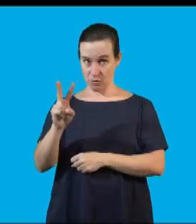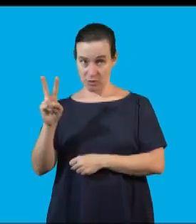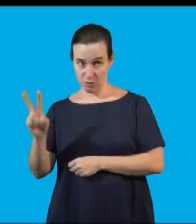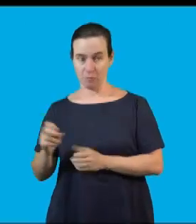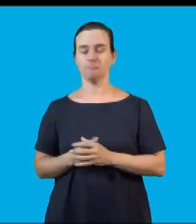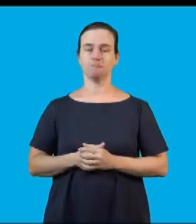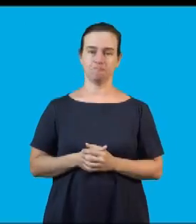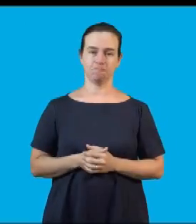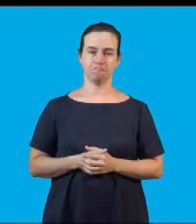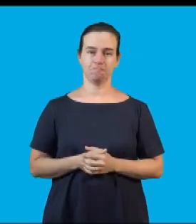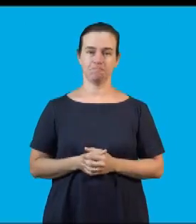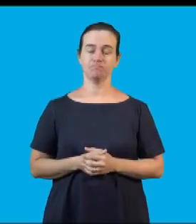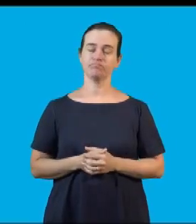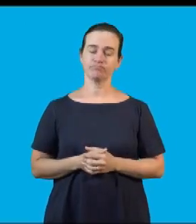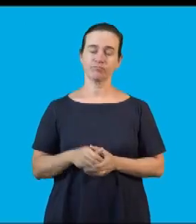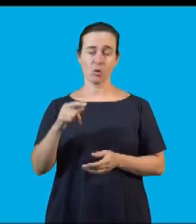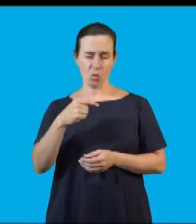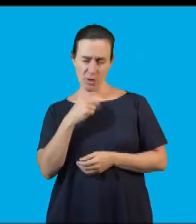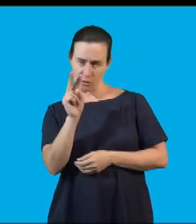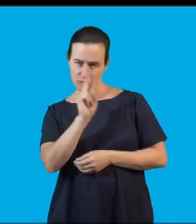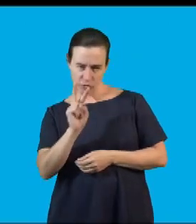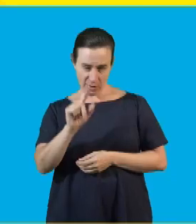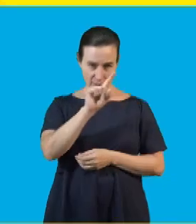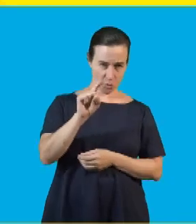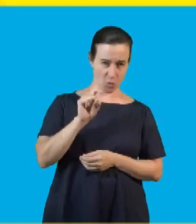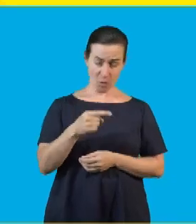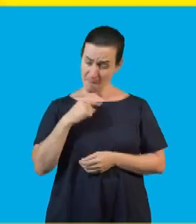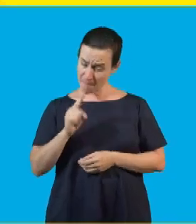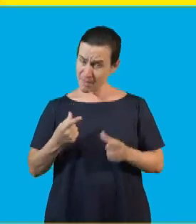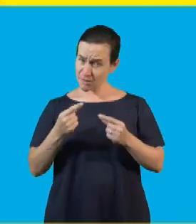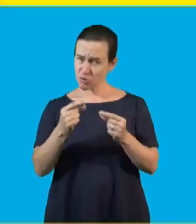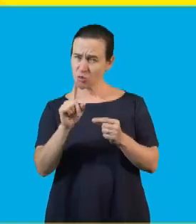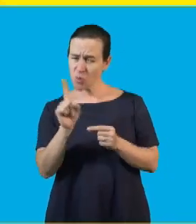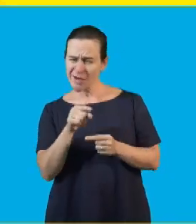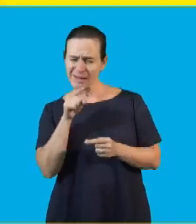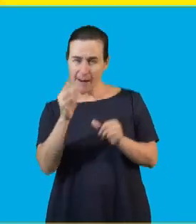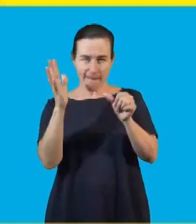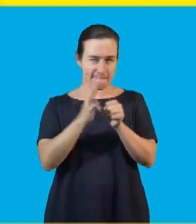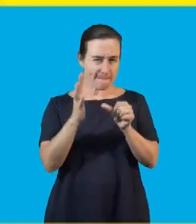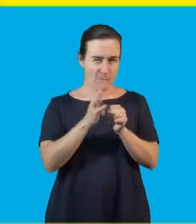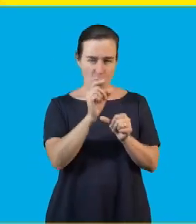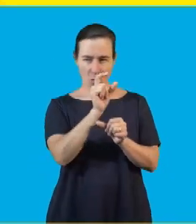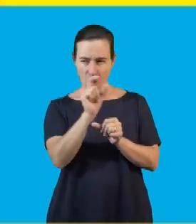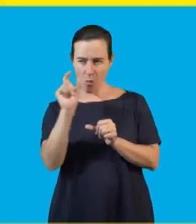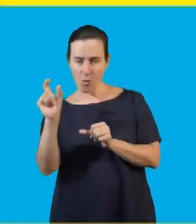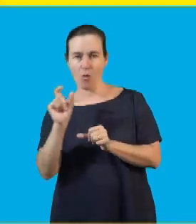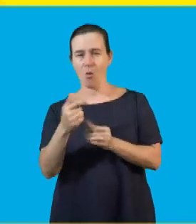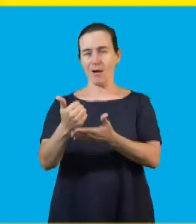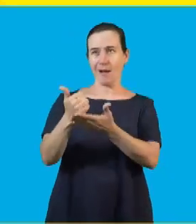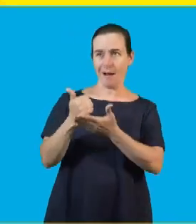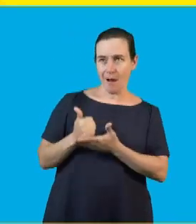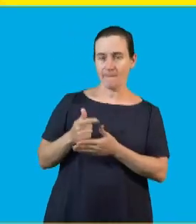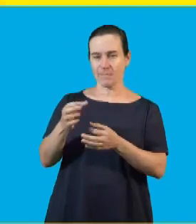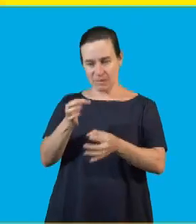question 3.1. When we're reading our question, we should always look out for signposts that will guide us in